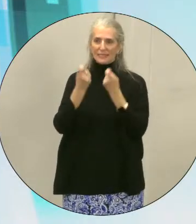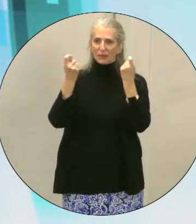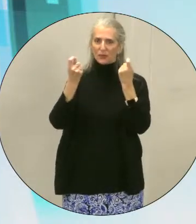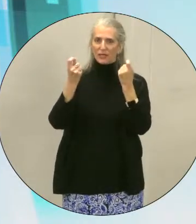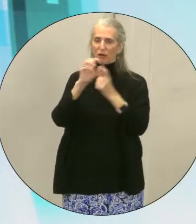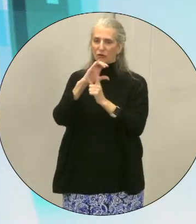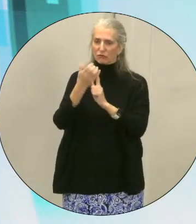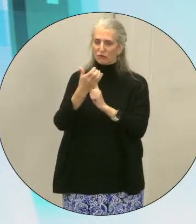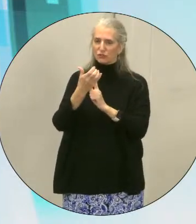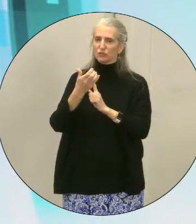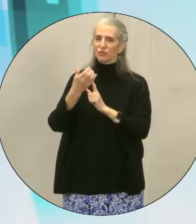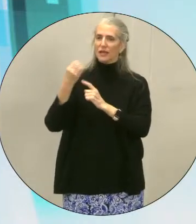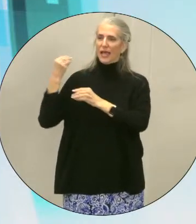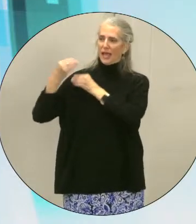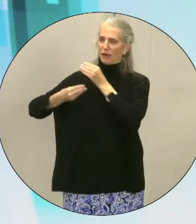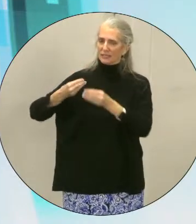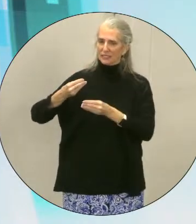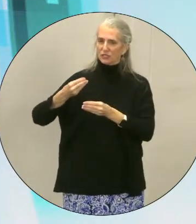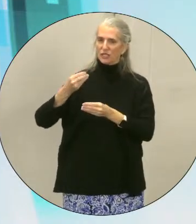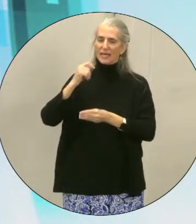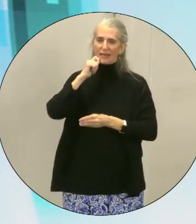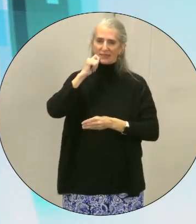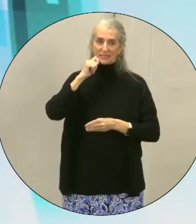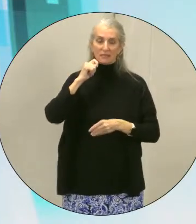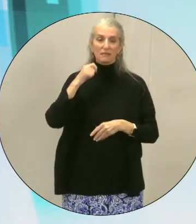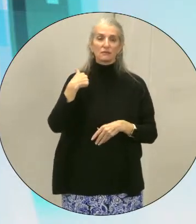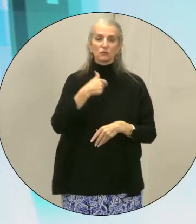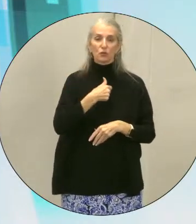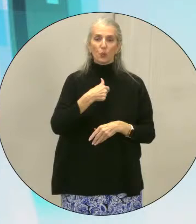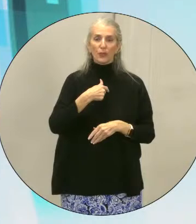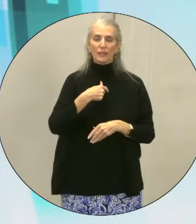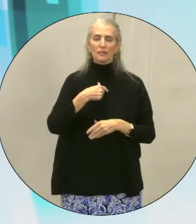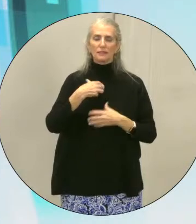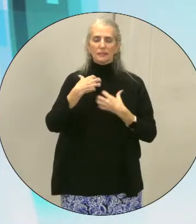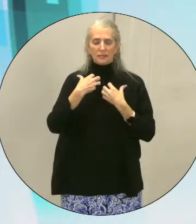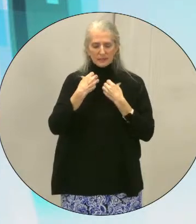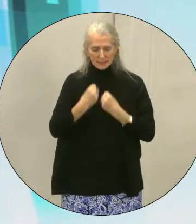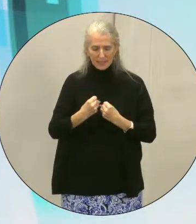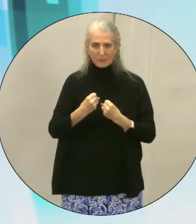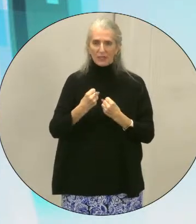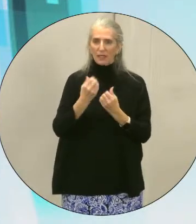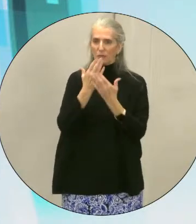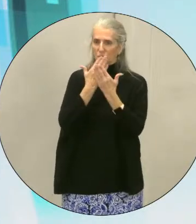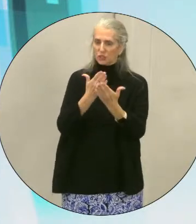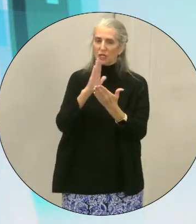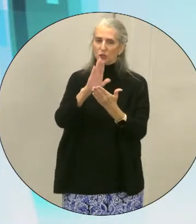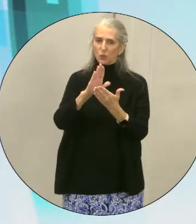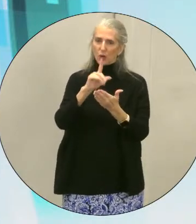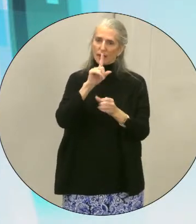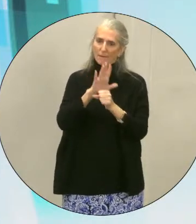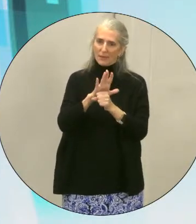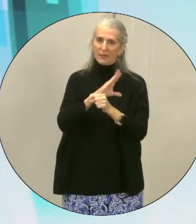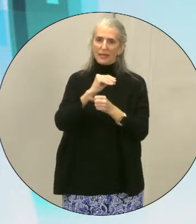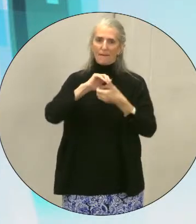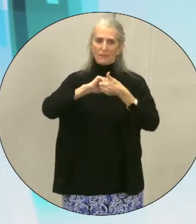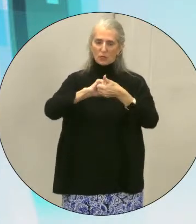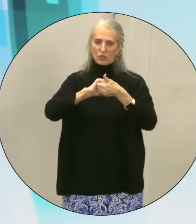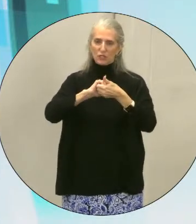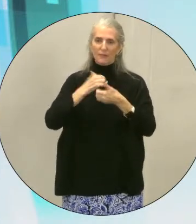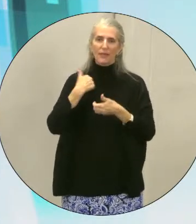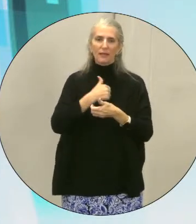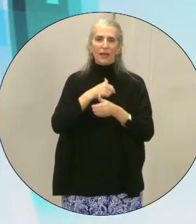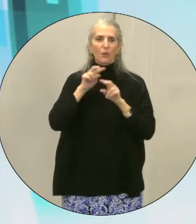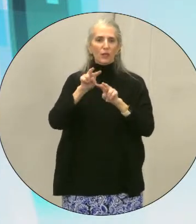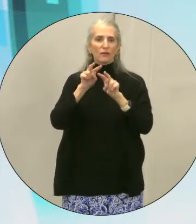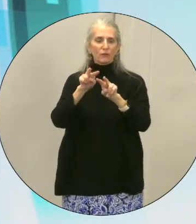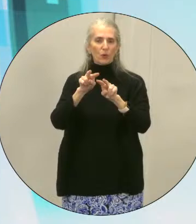heritage and ethnic identity. So we deeply appreciate your commitment and partnership, and we look forward